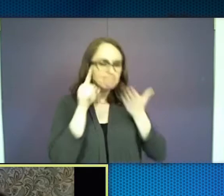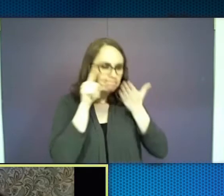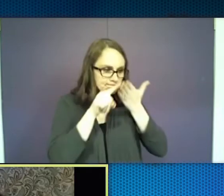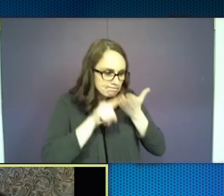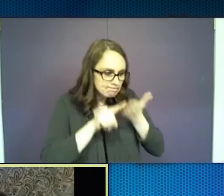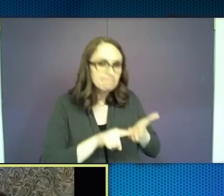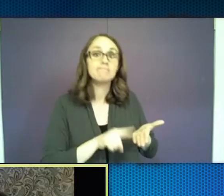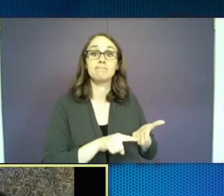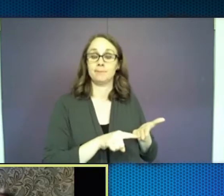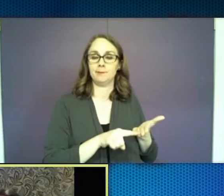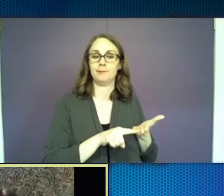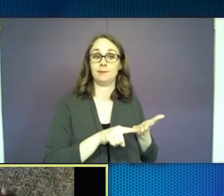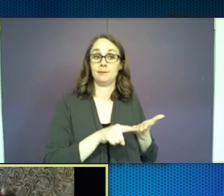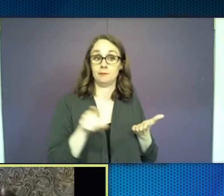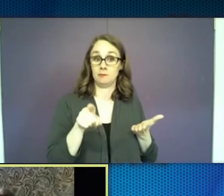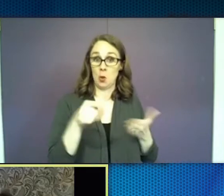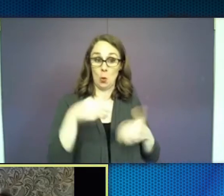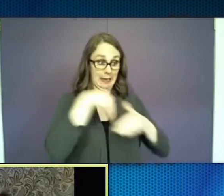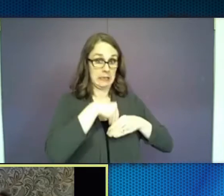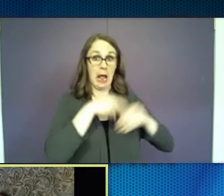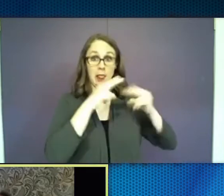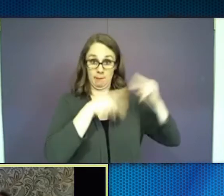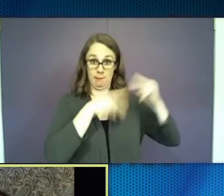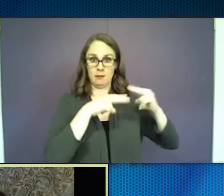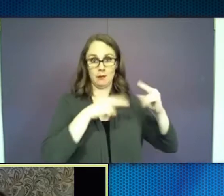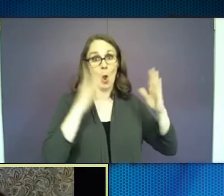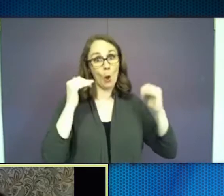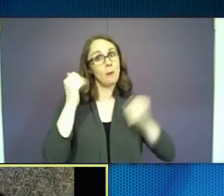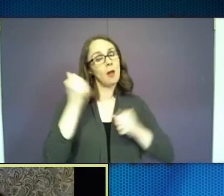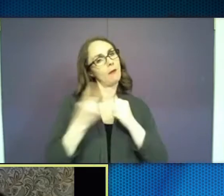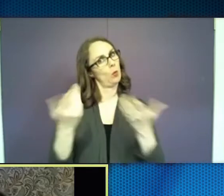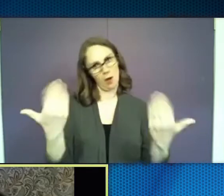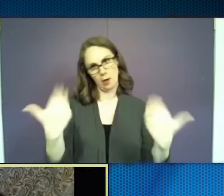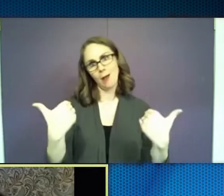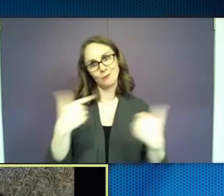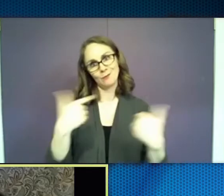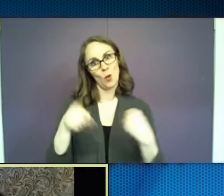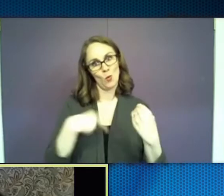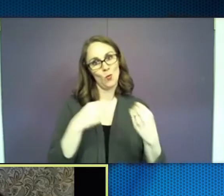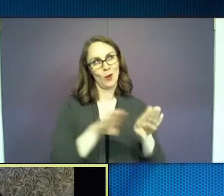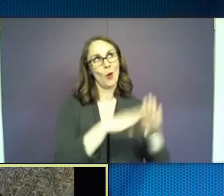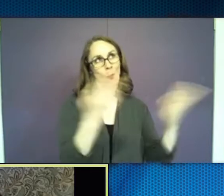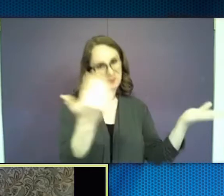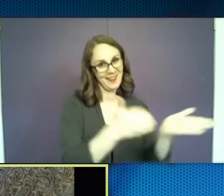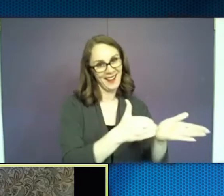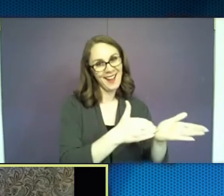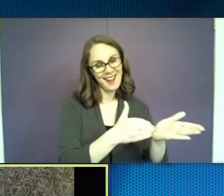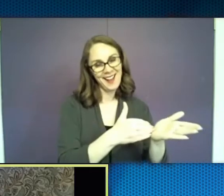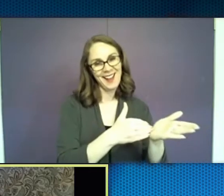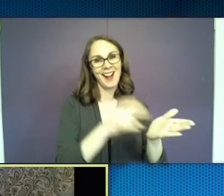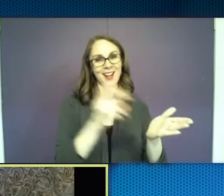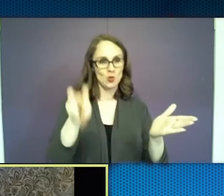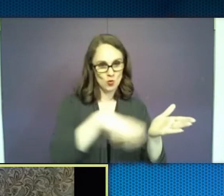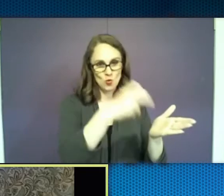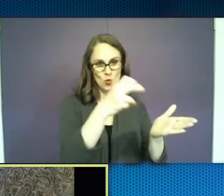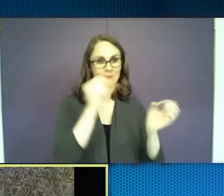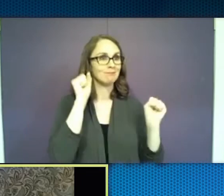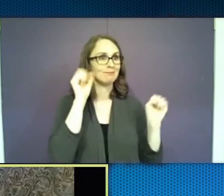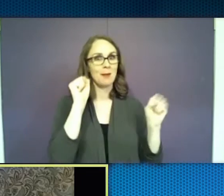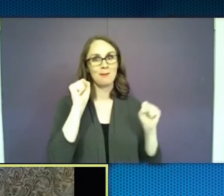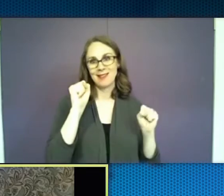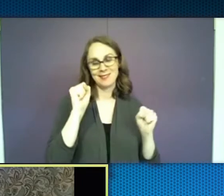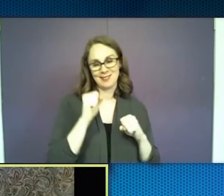investigating. And when you are inside the building, and I hope everyone comes when the building reopens and goes on a tour with our amazing